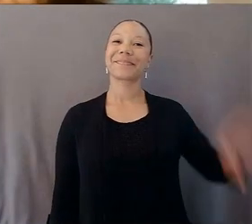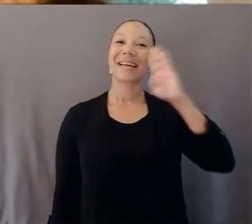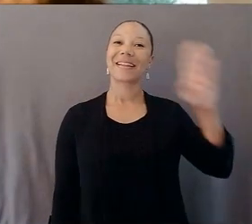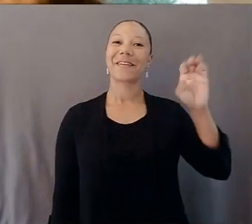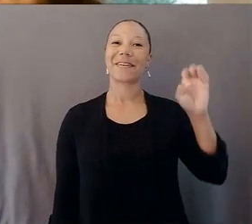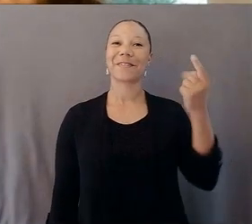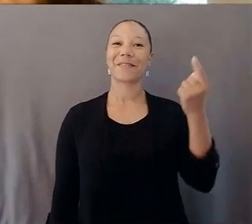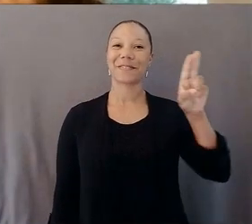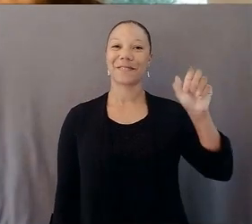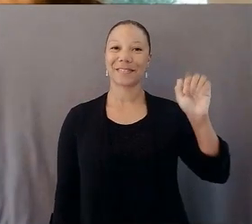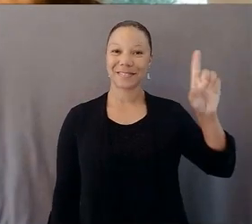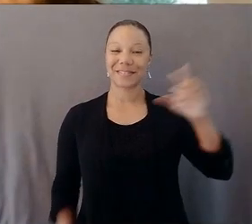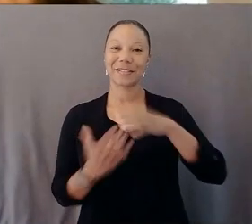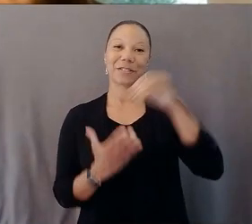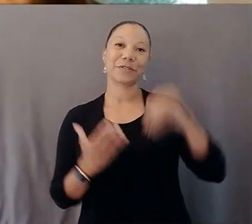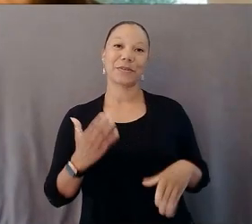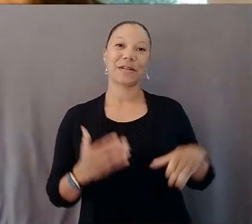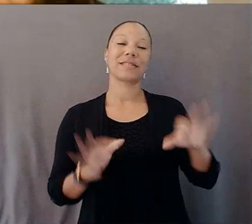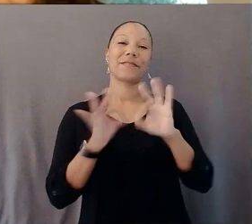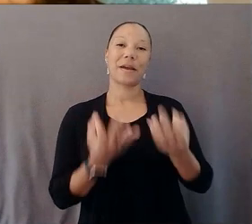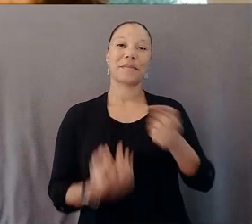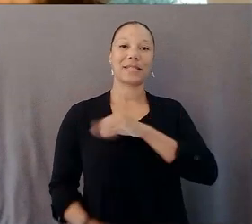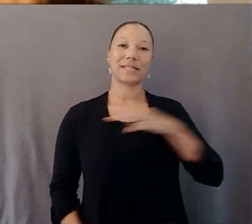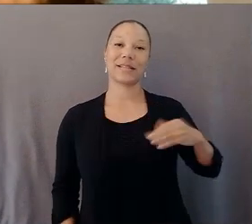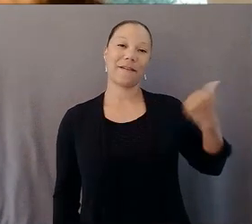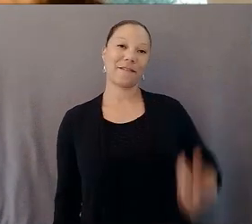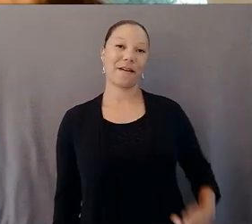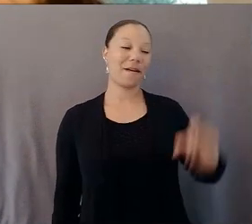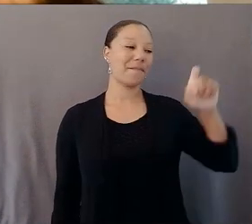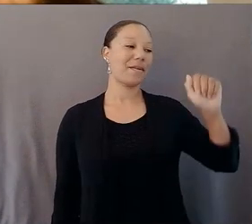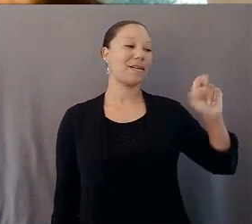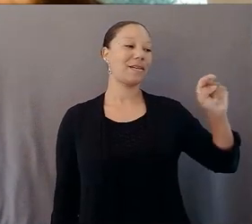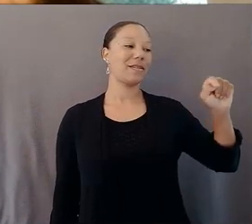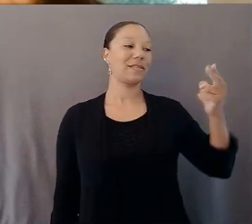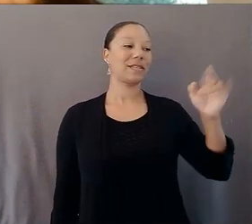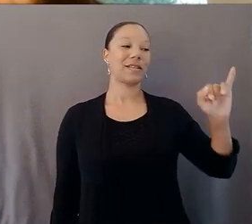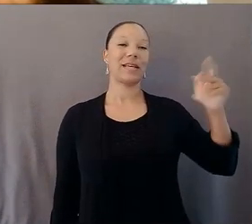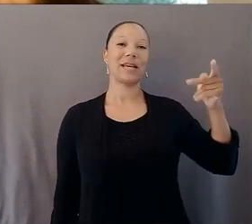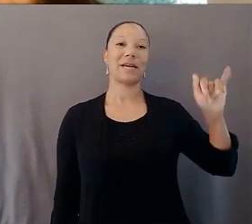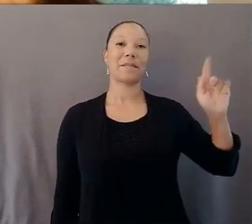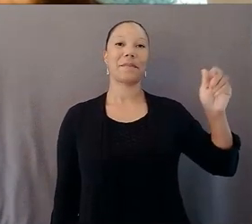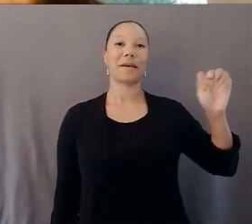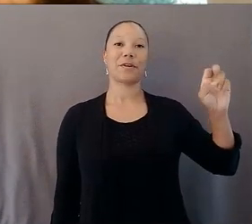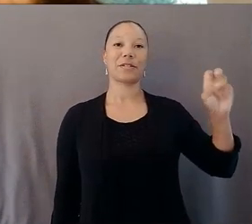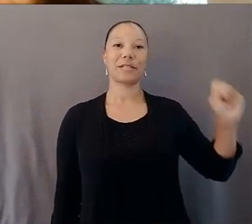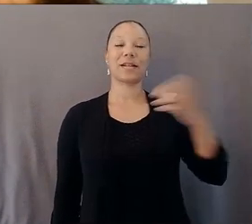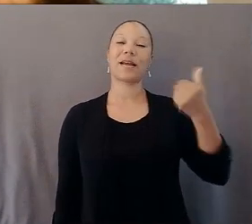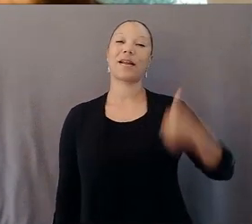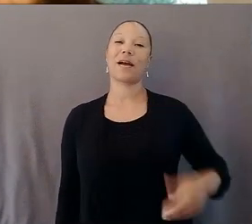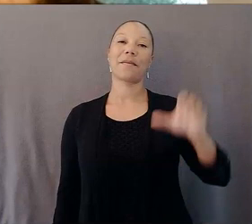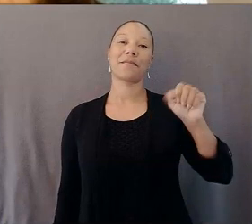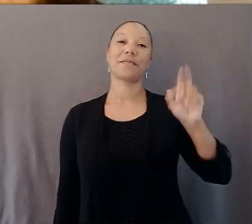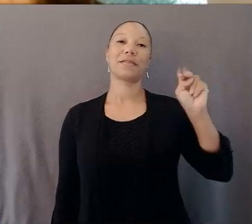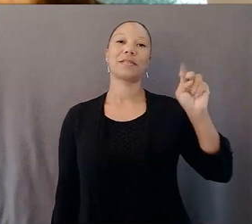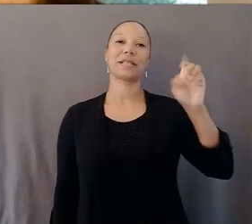Hello, Elk Grove Unified students, families, and staff. I'm Santhi Pinkerton. And I'm Sandeep Dosanjh, and welcome to another episode